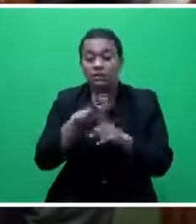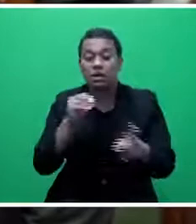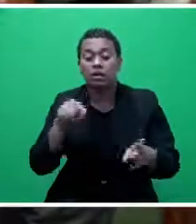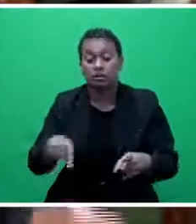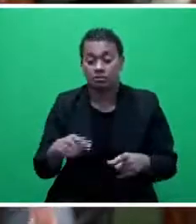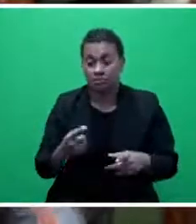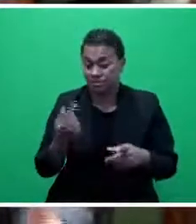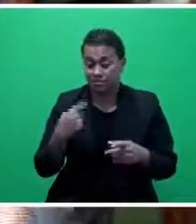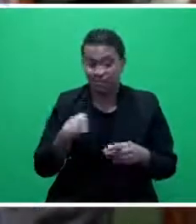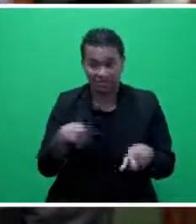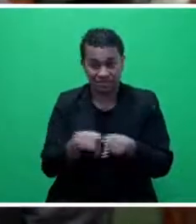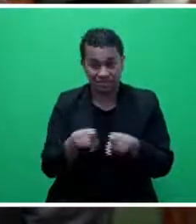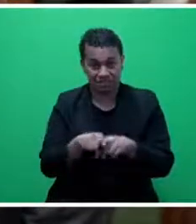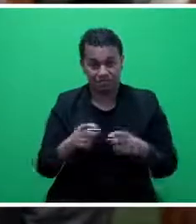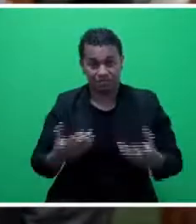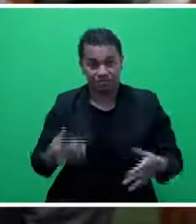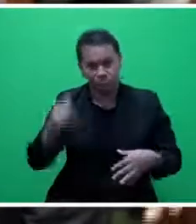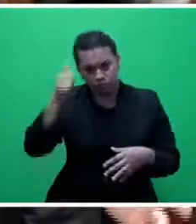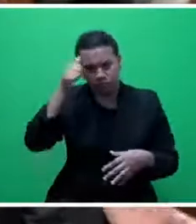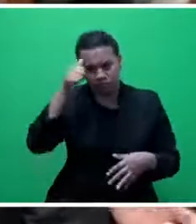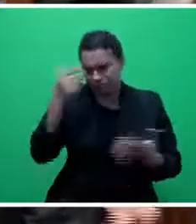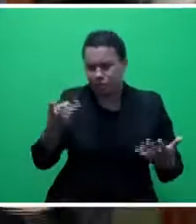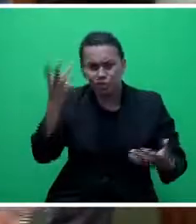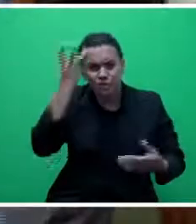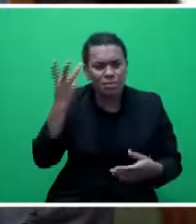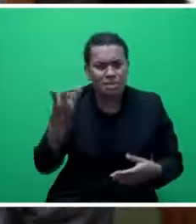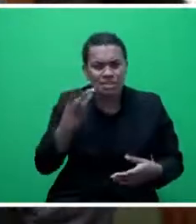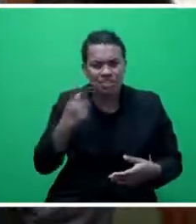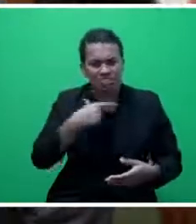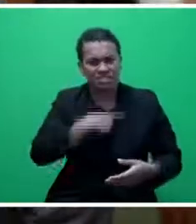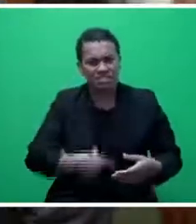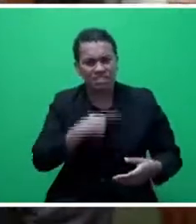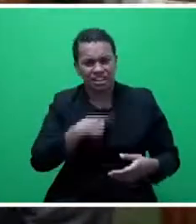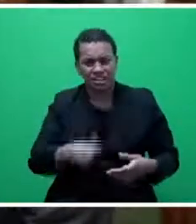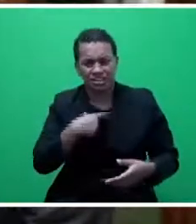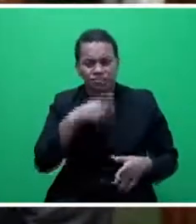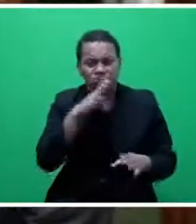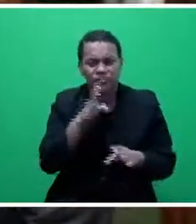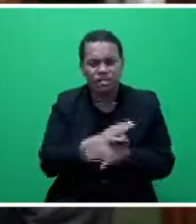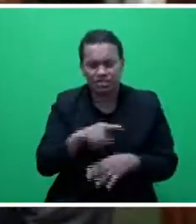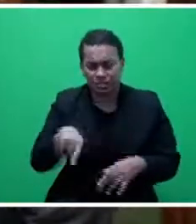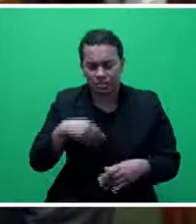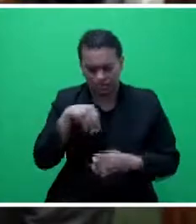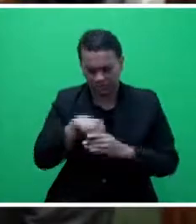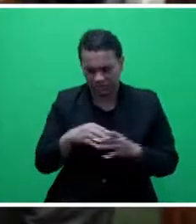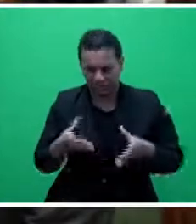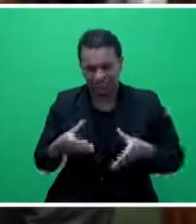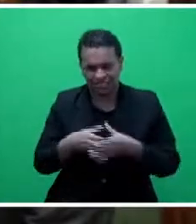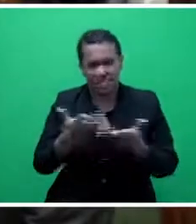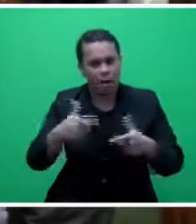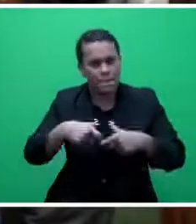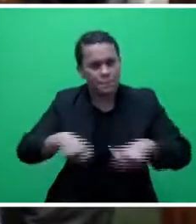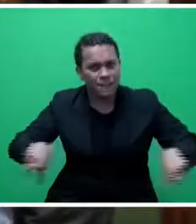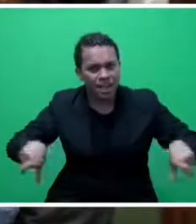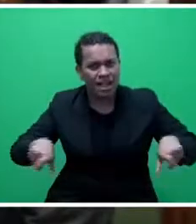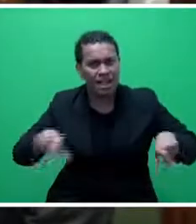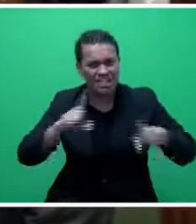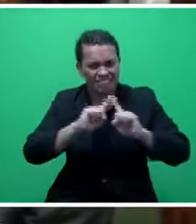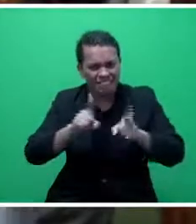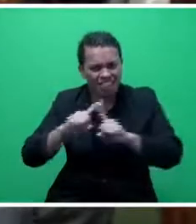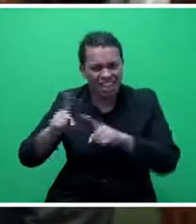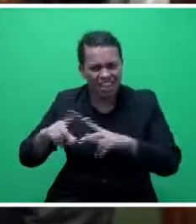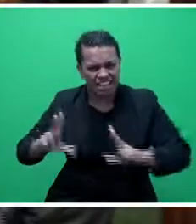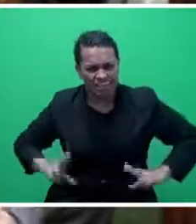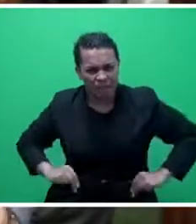know, sanitary pads, all those personal items. Over the number of years, we've reduced duty, zero-rated duty. Now, undergarments for children,